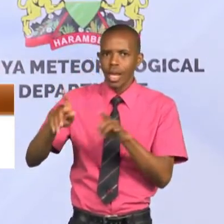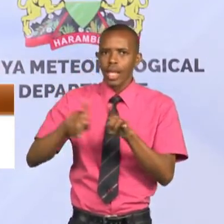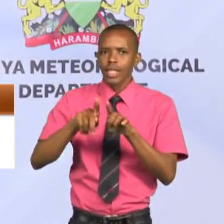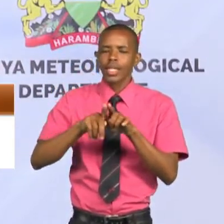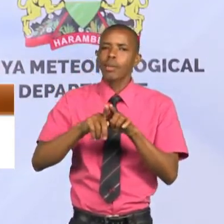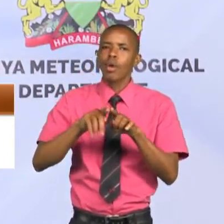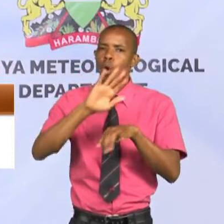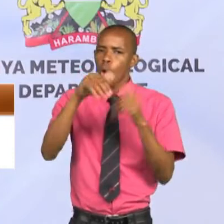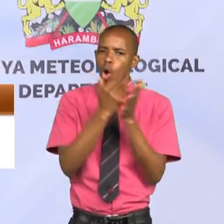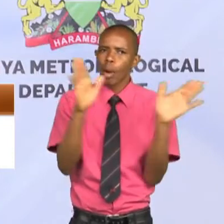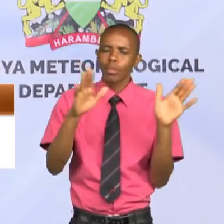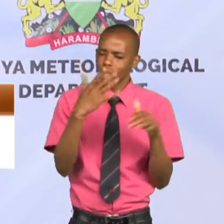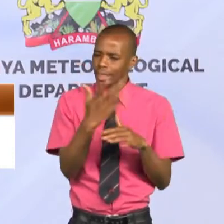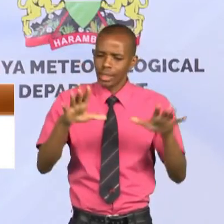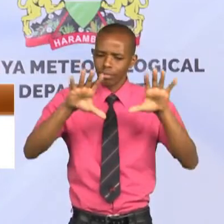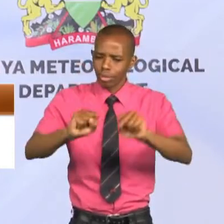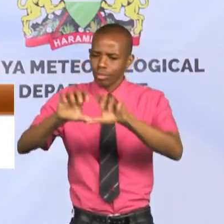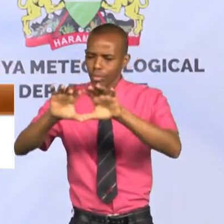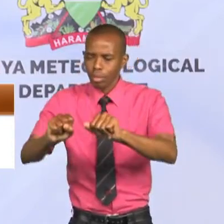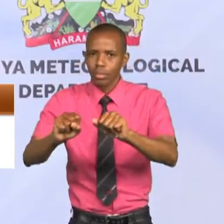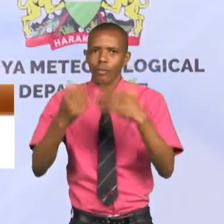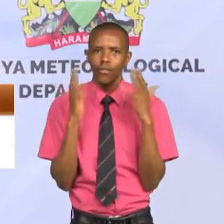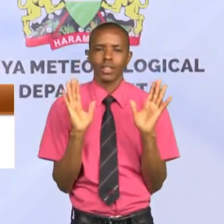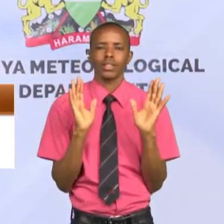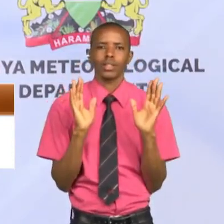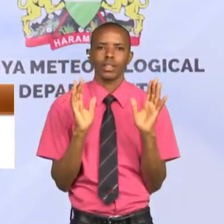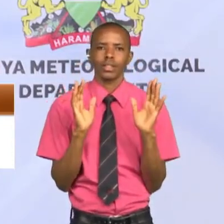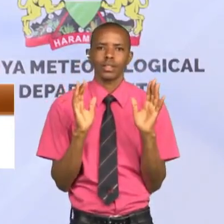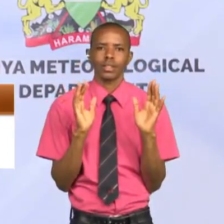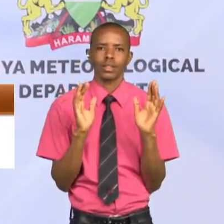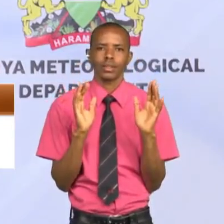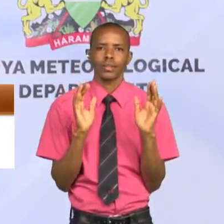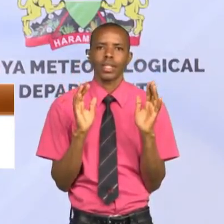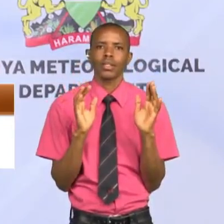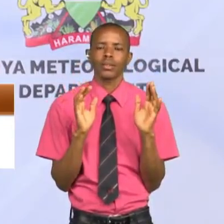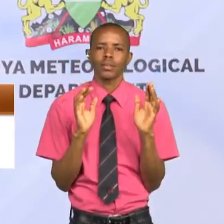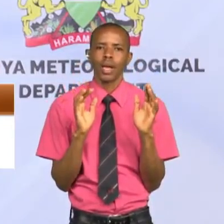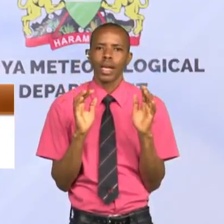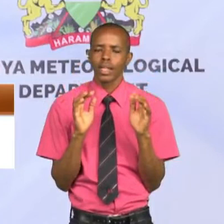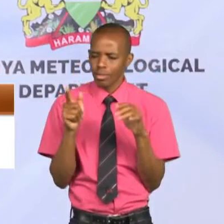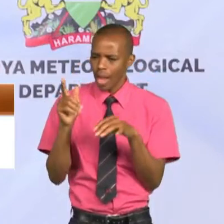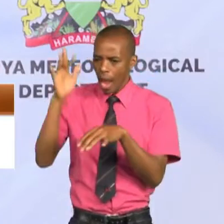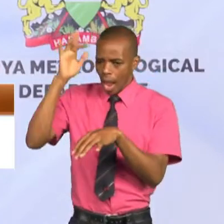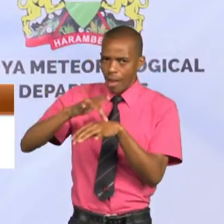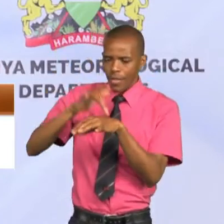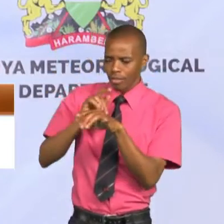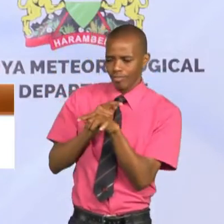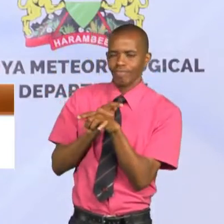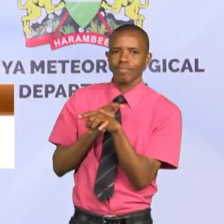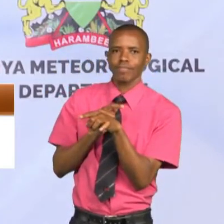public utility plots and areas, really aggravating the effects and consequences of